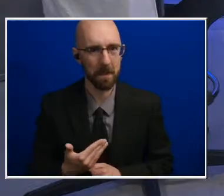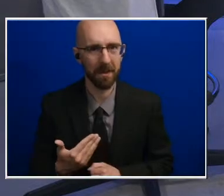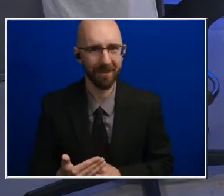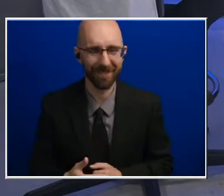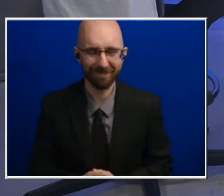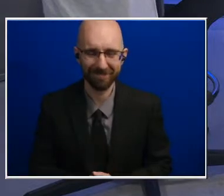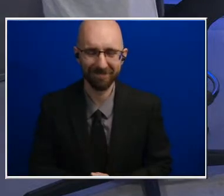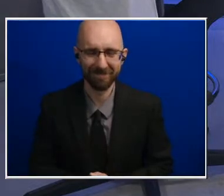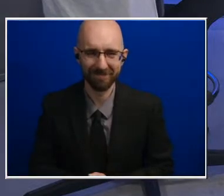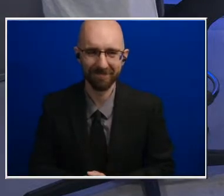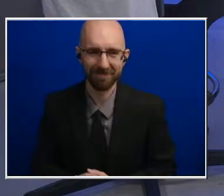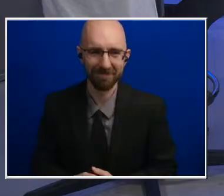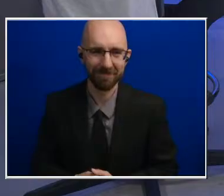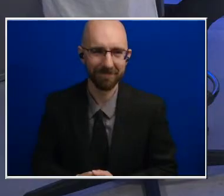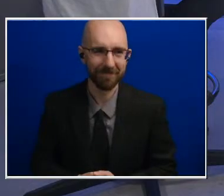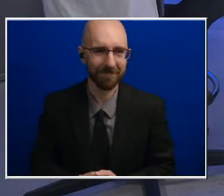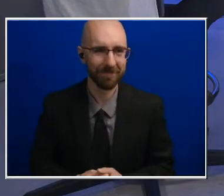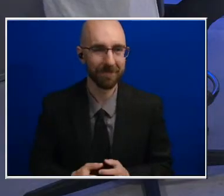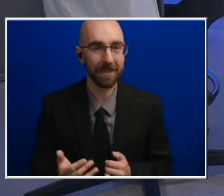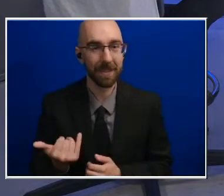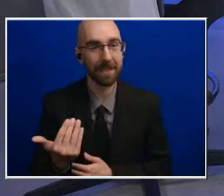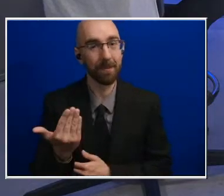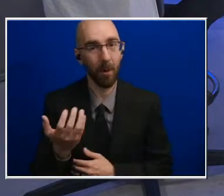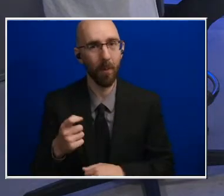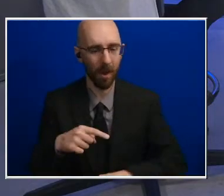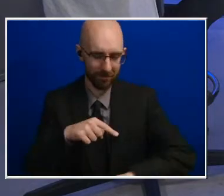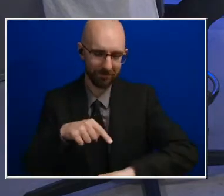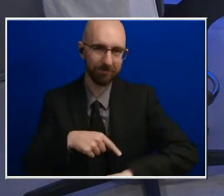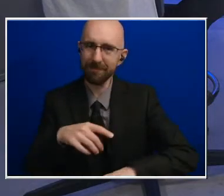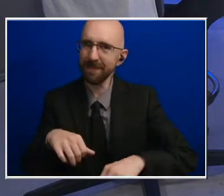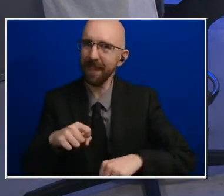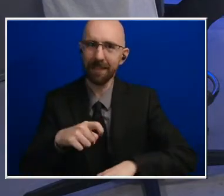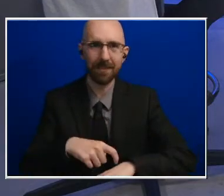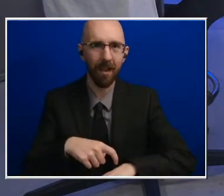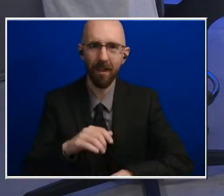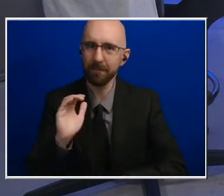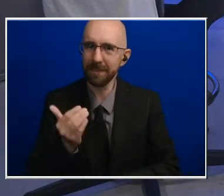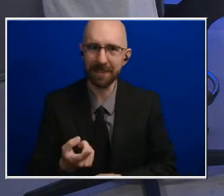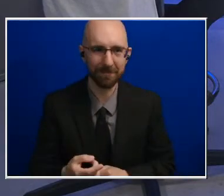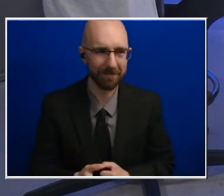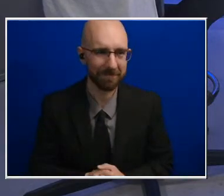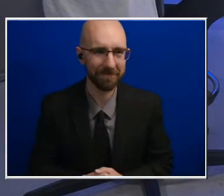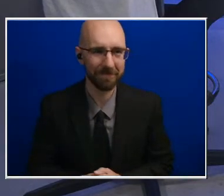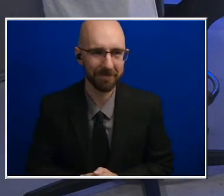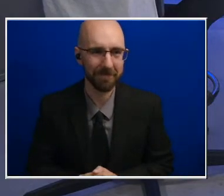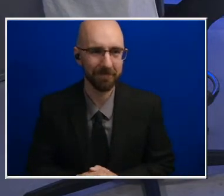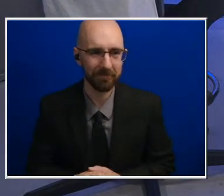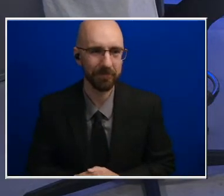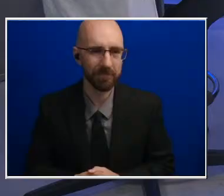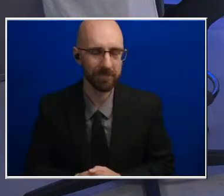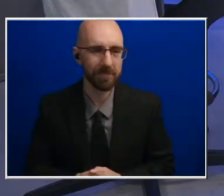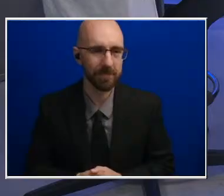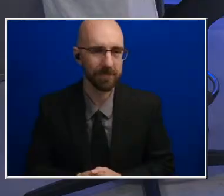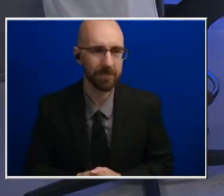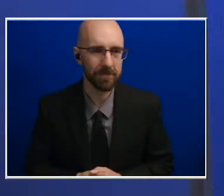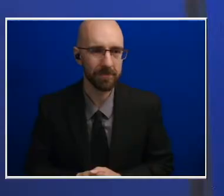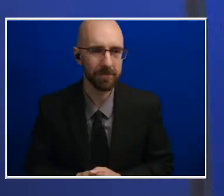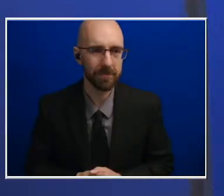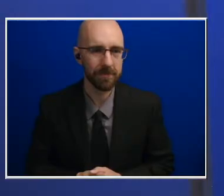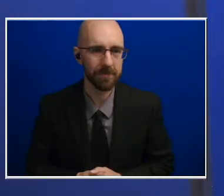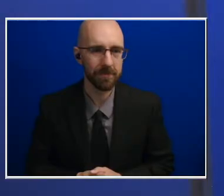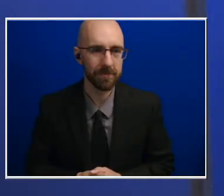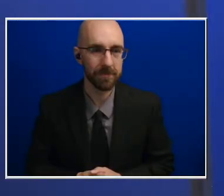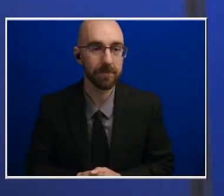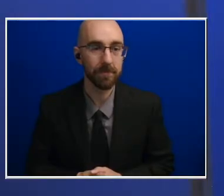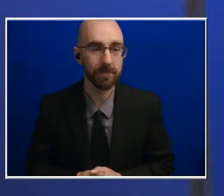Oh, this morning it wants to take it out. And so, but with this, So what are you able